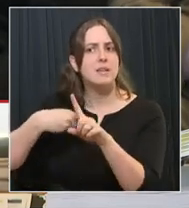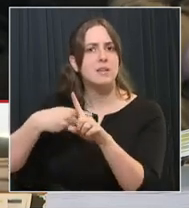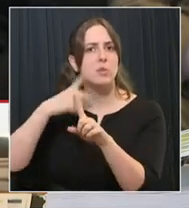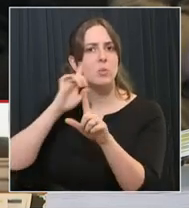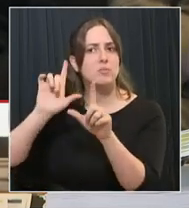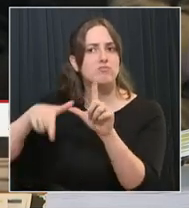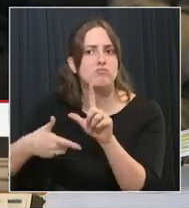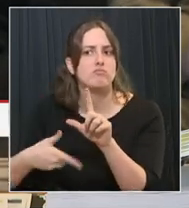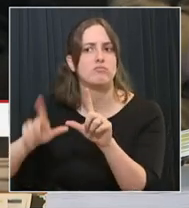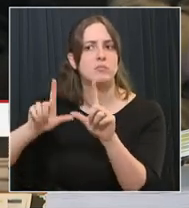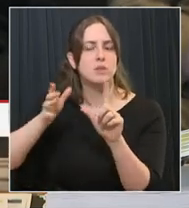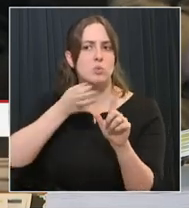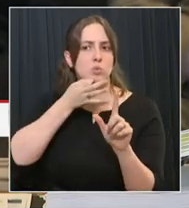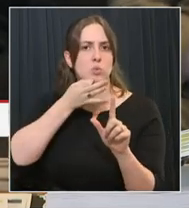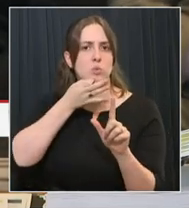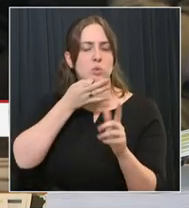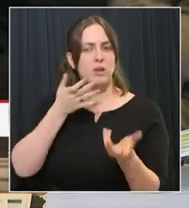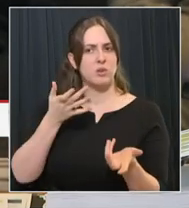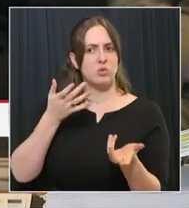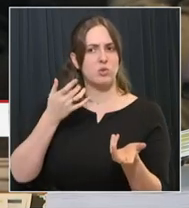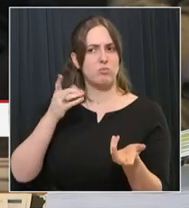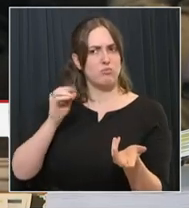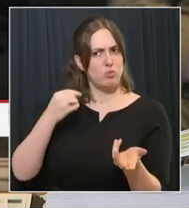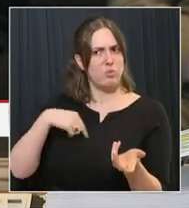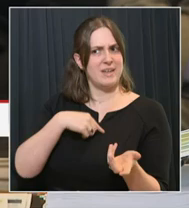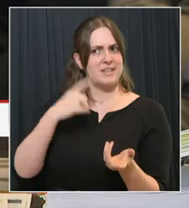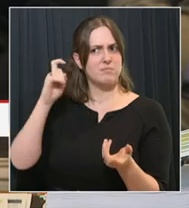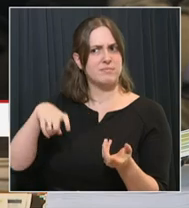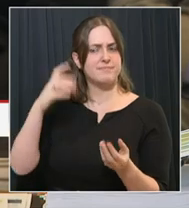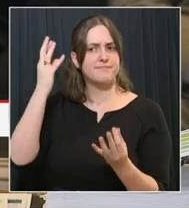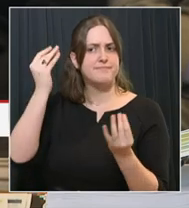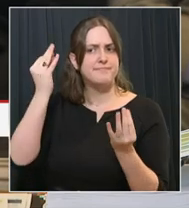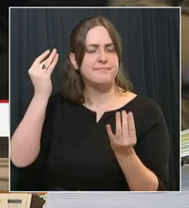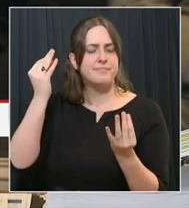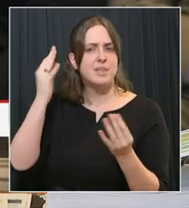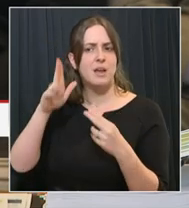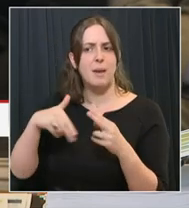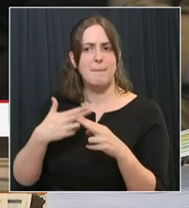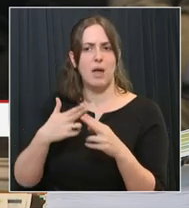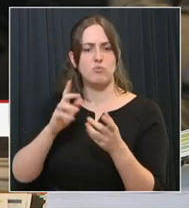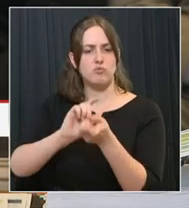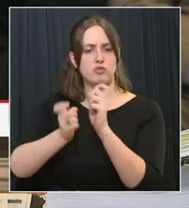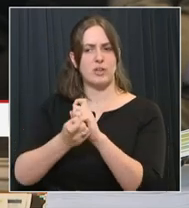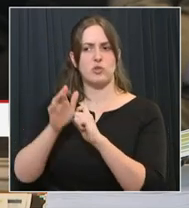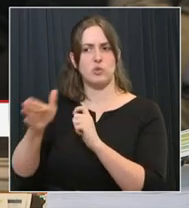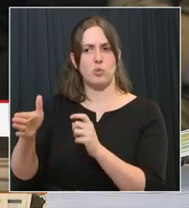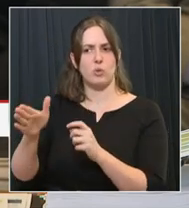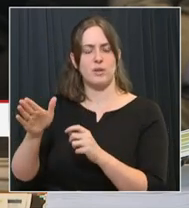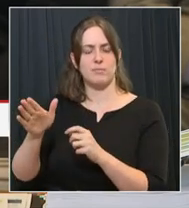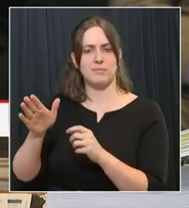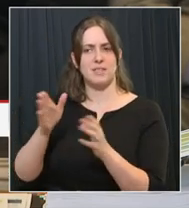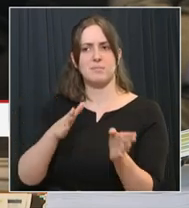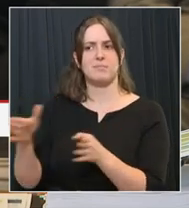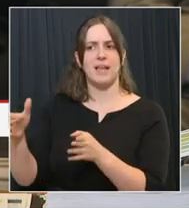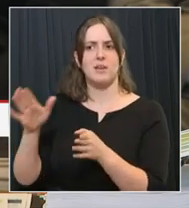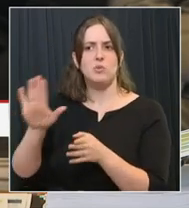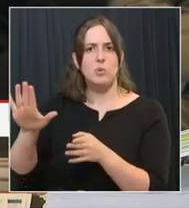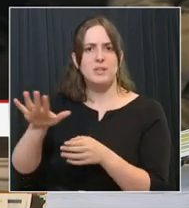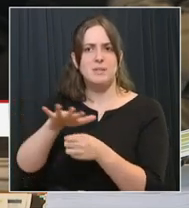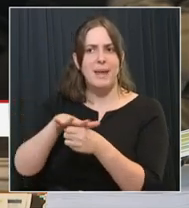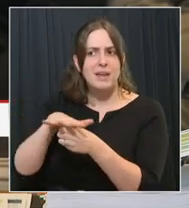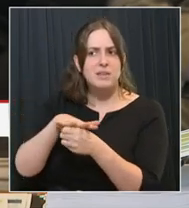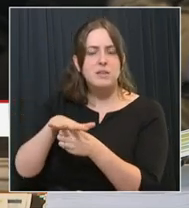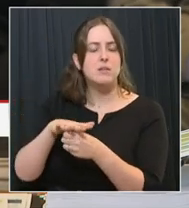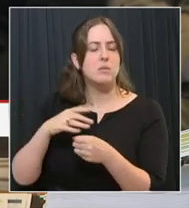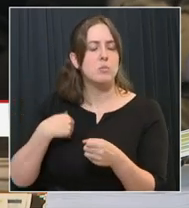think about doing anything differently when it comes to your space? Now, having said that,